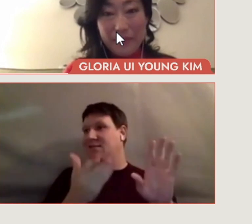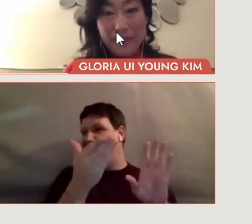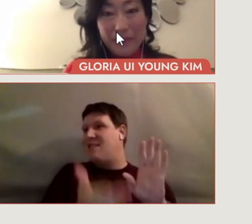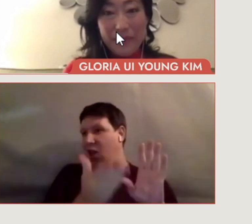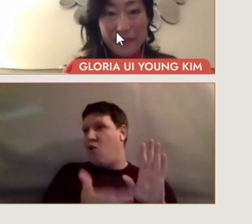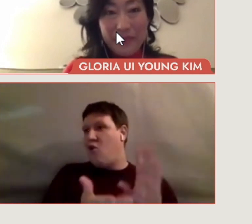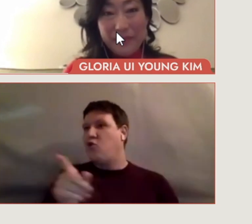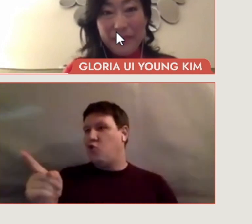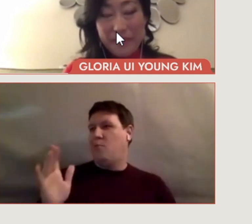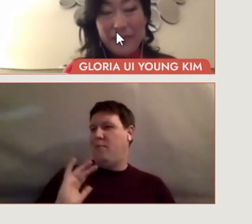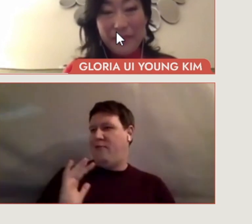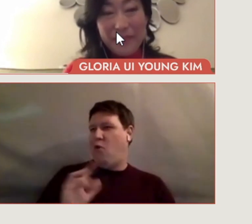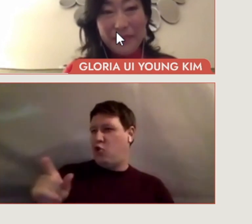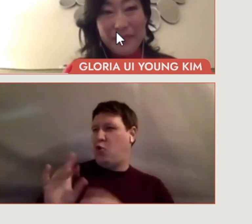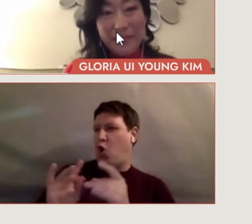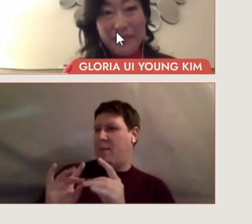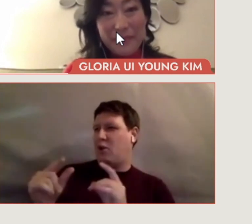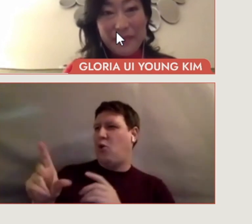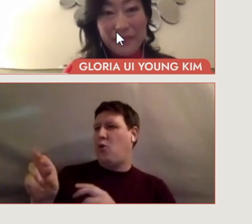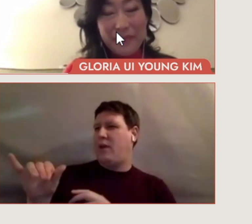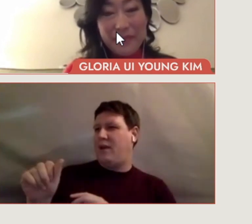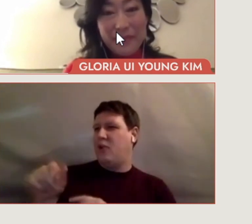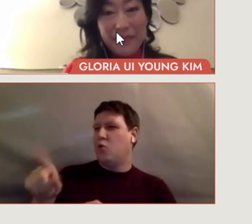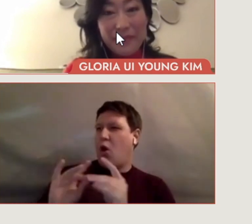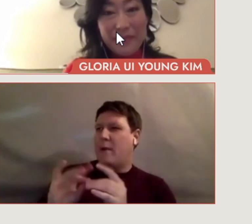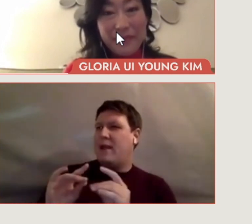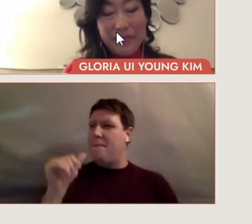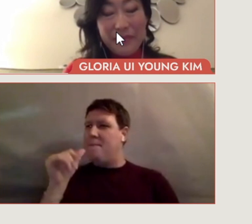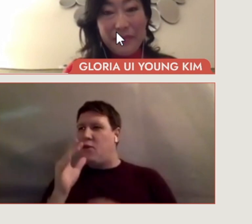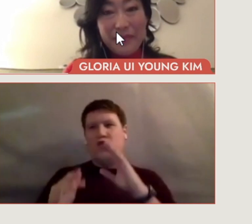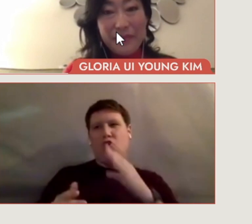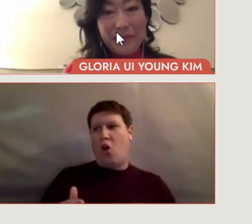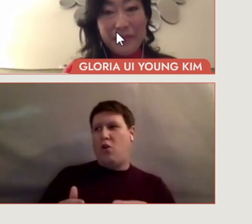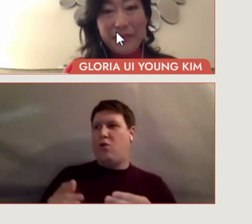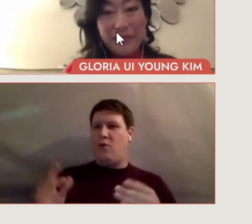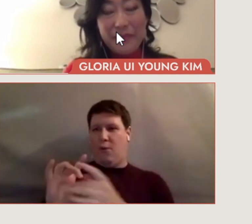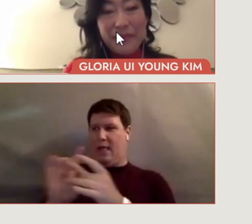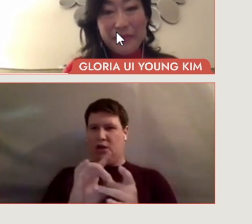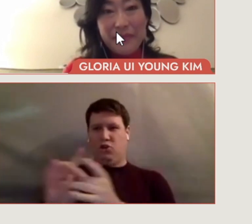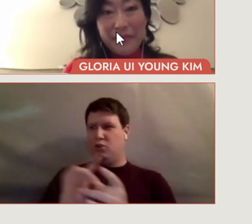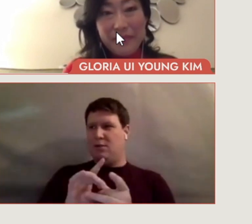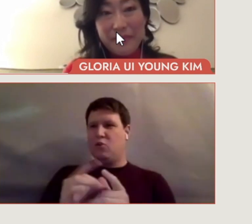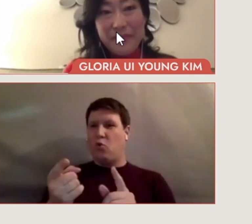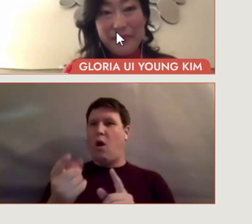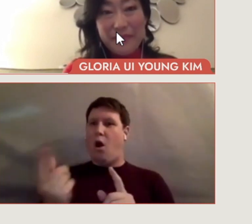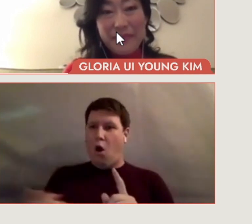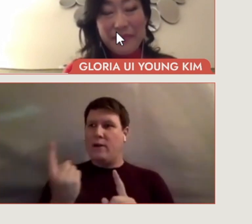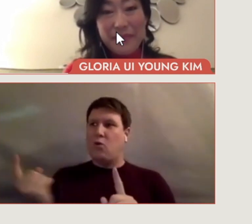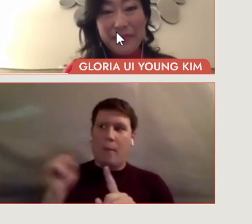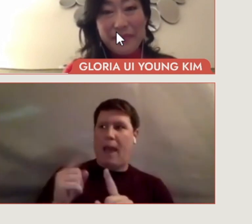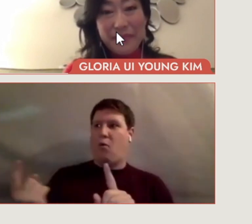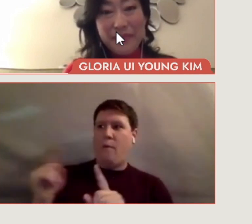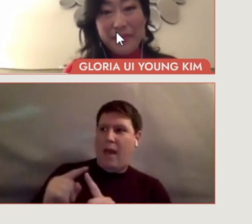mother-daughter relationship, Gloria, and how you know, that's something that you're kind of constantly going back to. And you know, it's interesting what you're